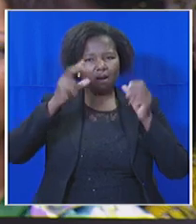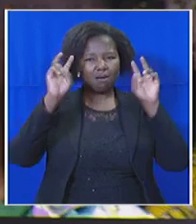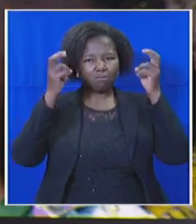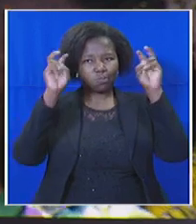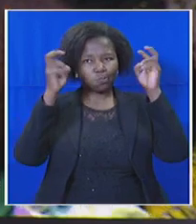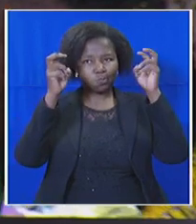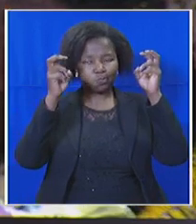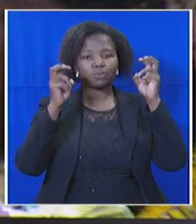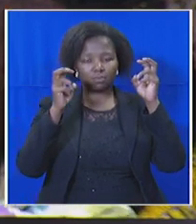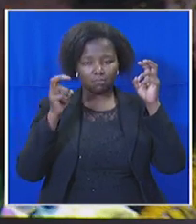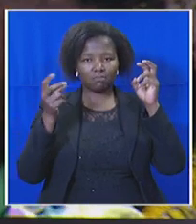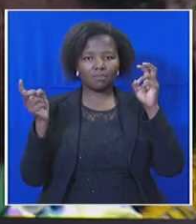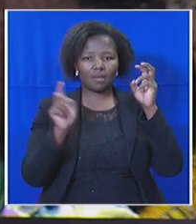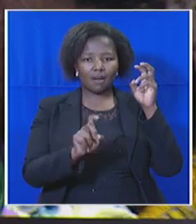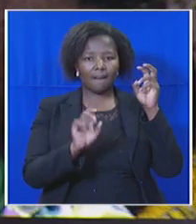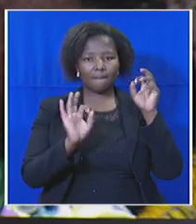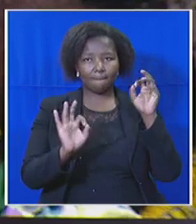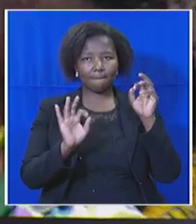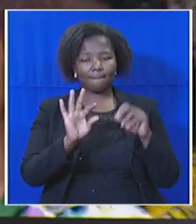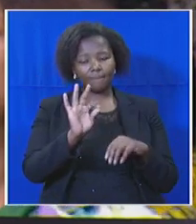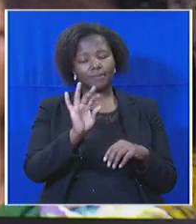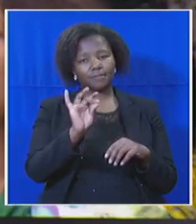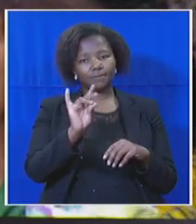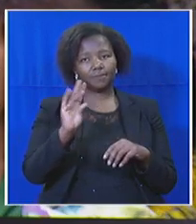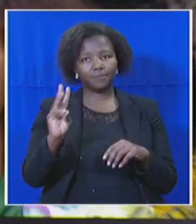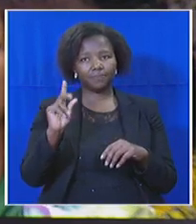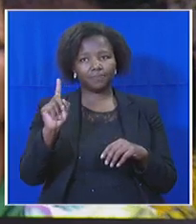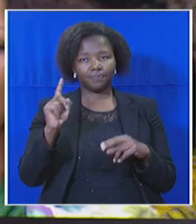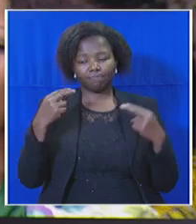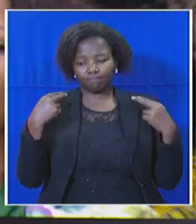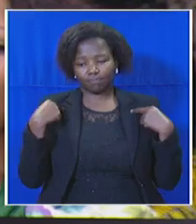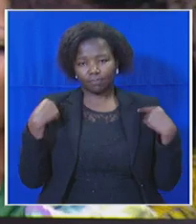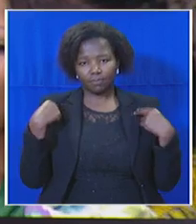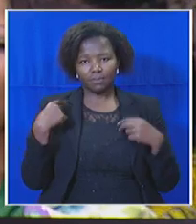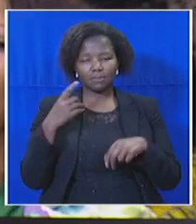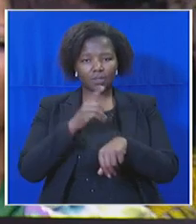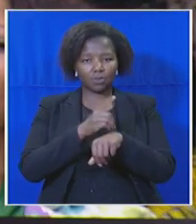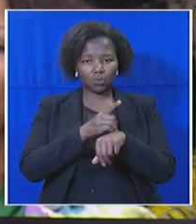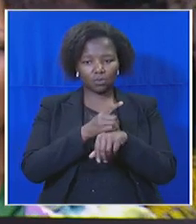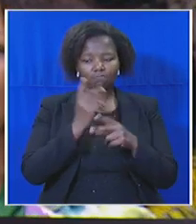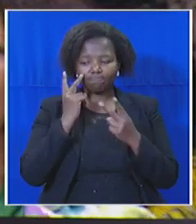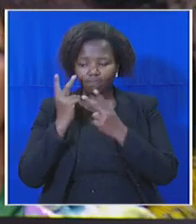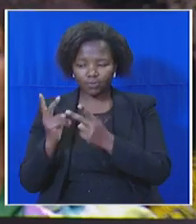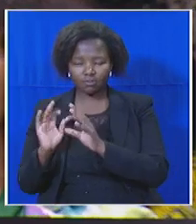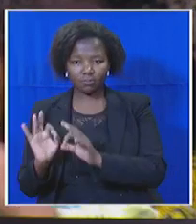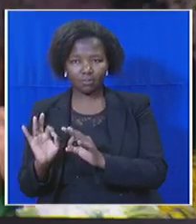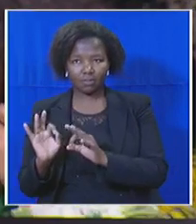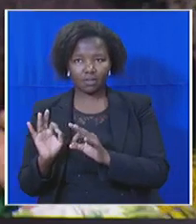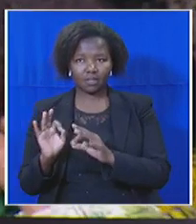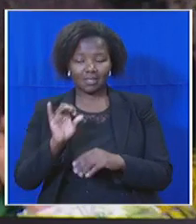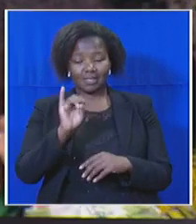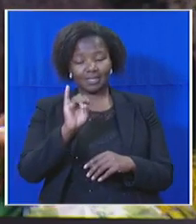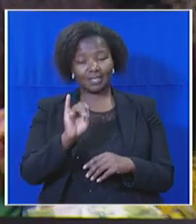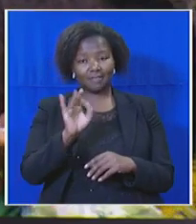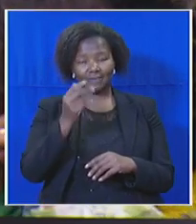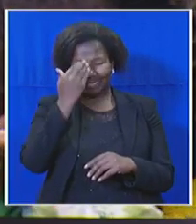hi community health workers. Loko va vabya ngopfu va ongoriwa va va tshunguriwa kona emakaya.